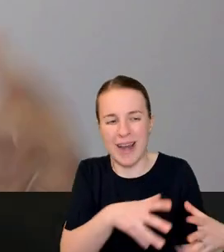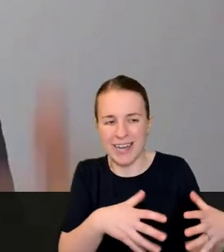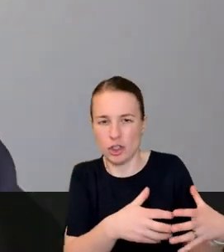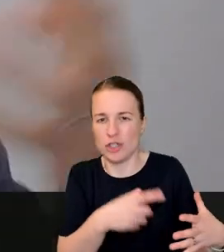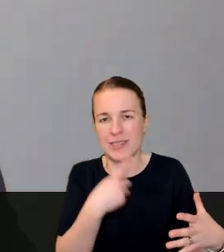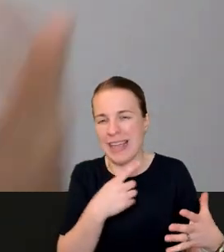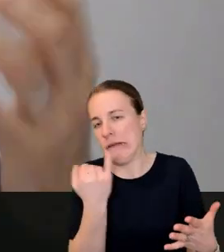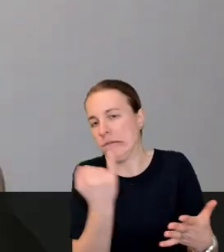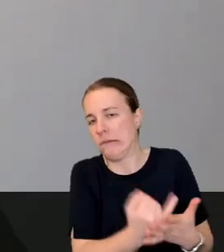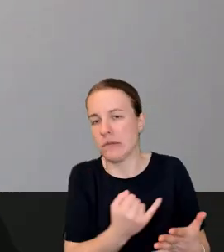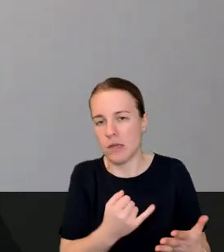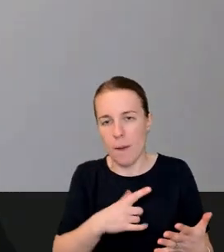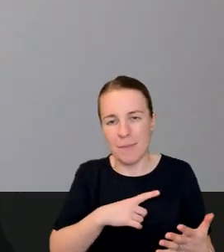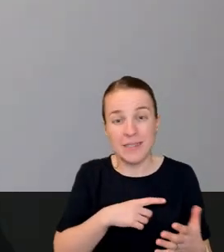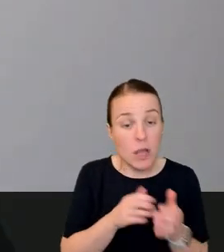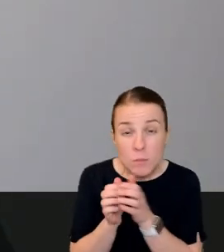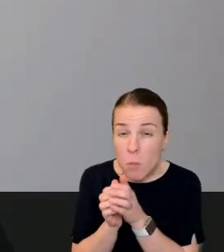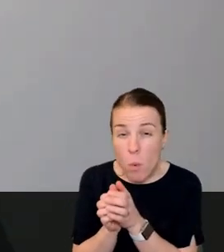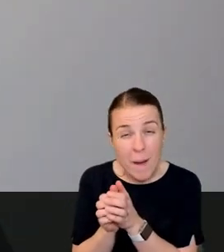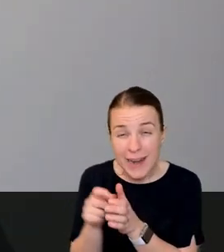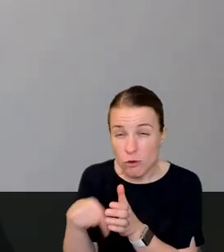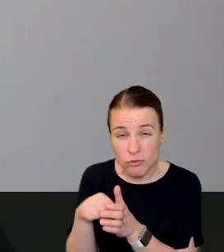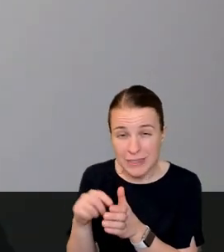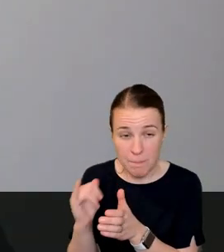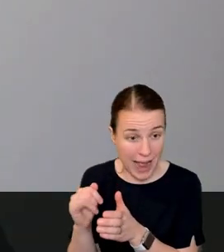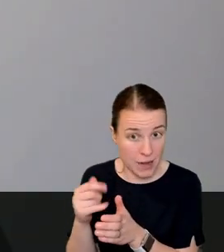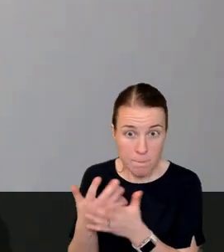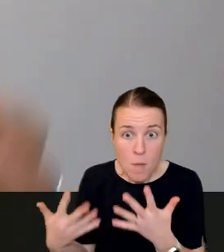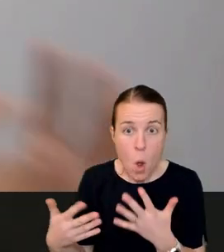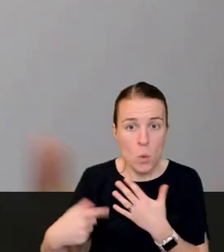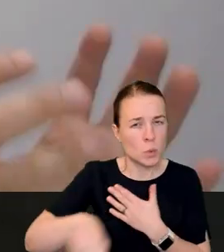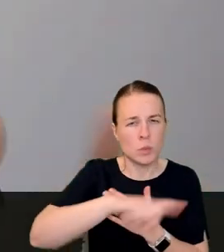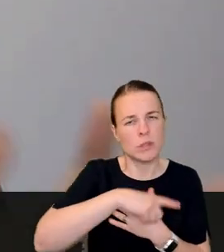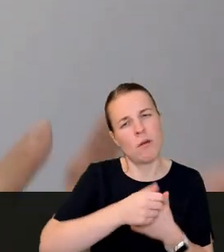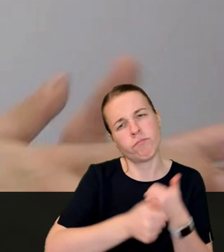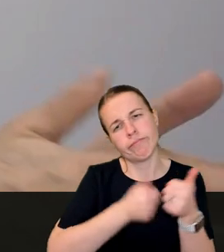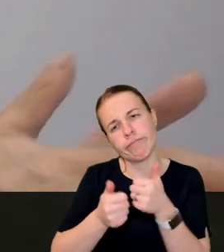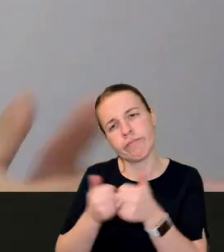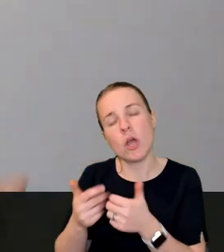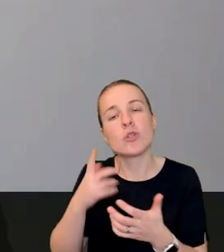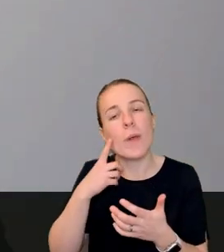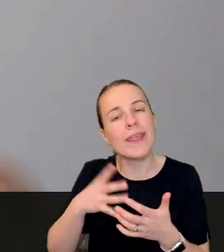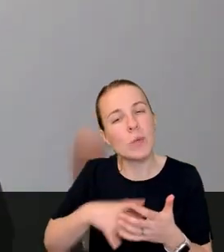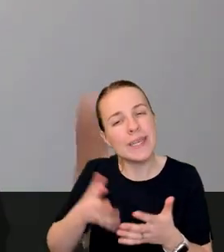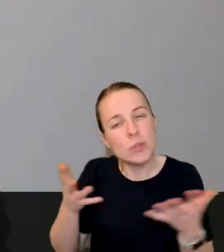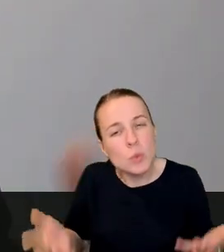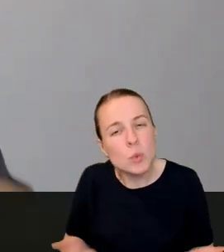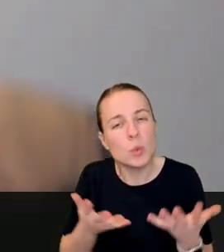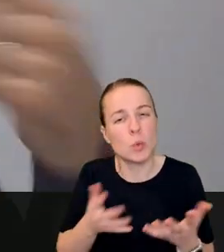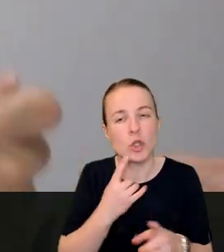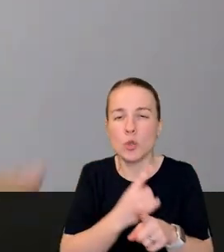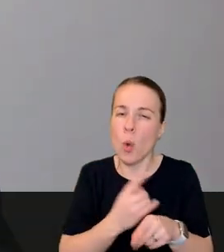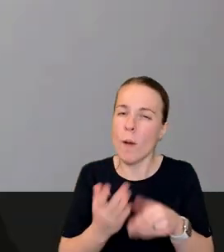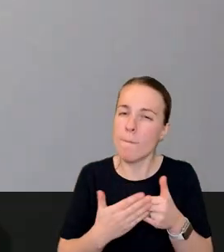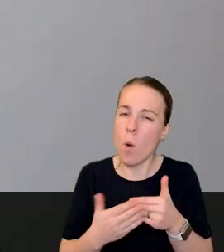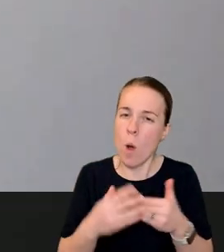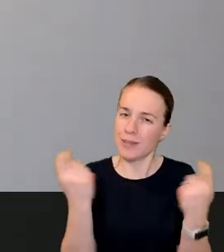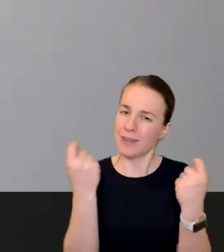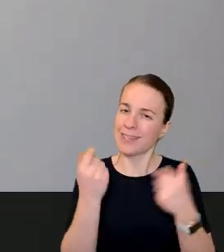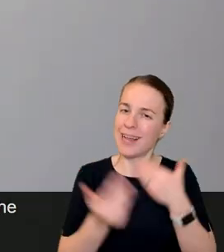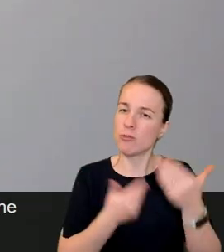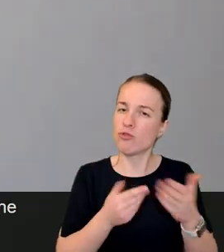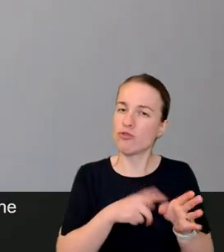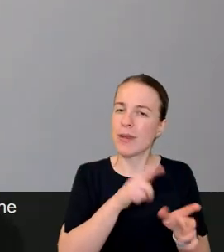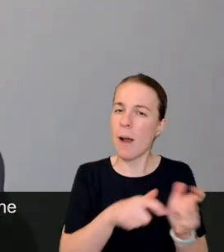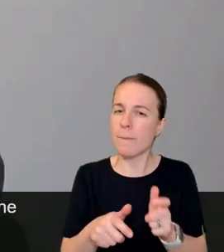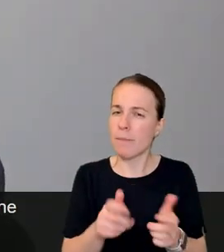It's really important we talk up success stories when people do well. That's what I referred to in my opening about the London Promise. You work hard, you get a helping